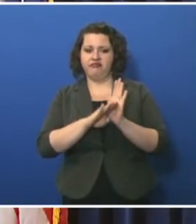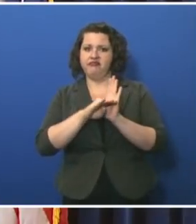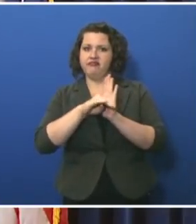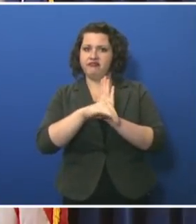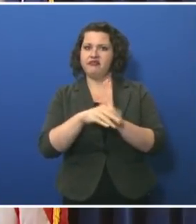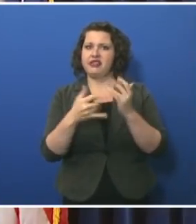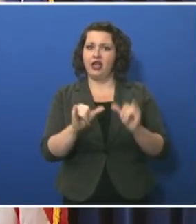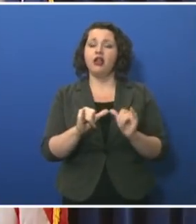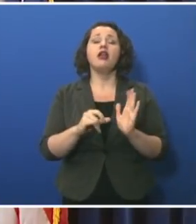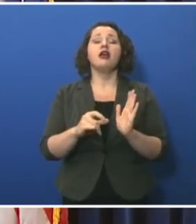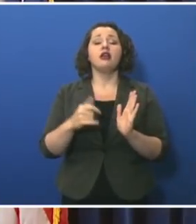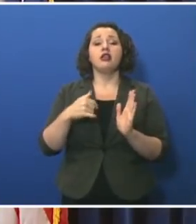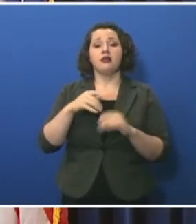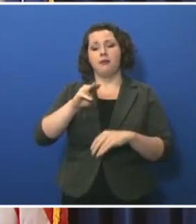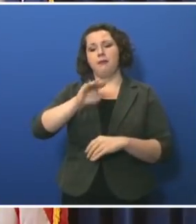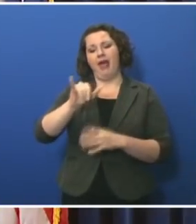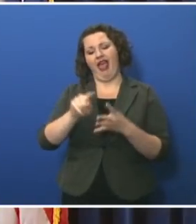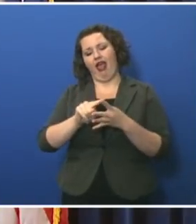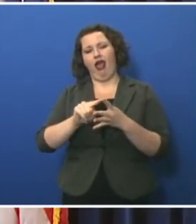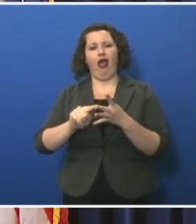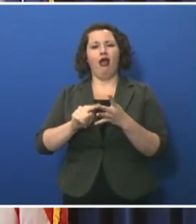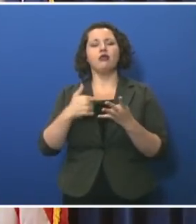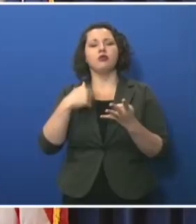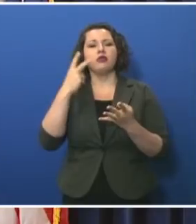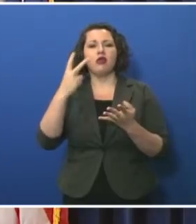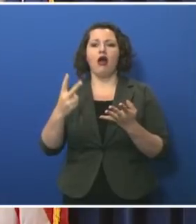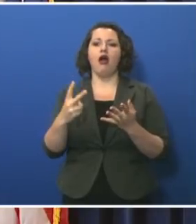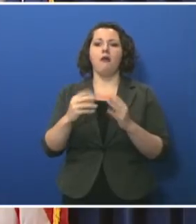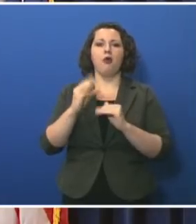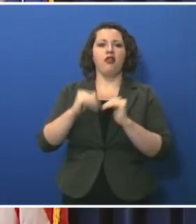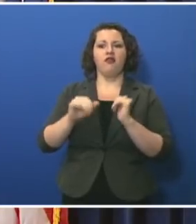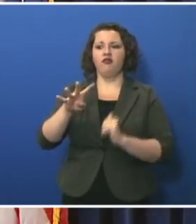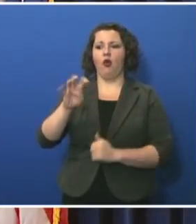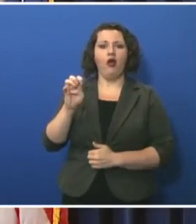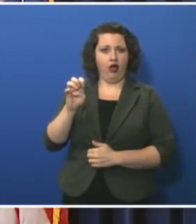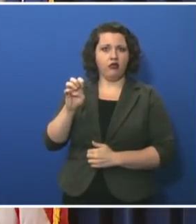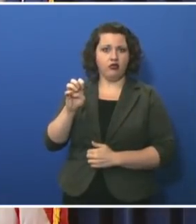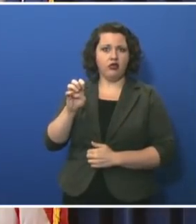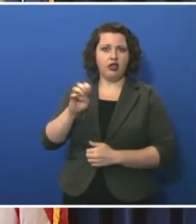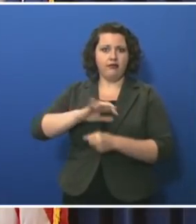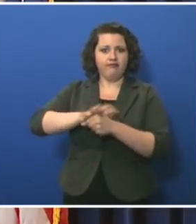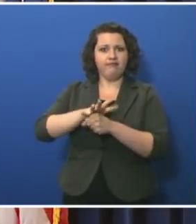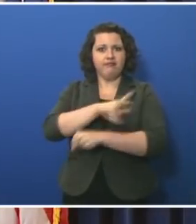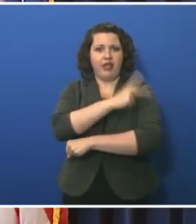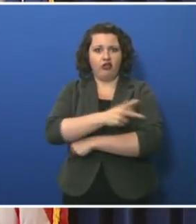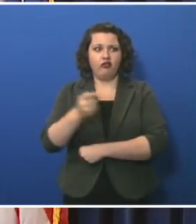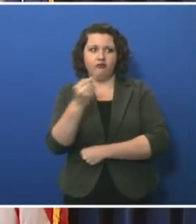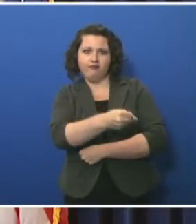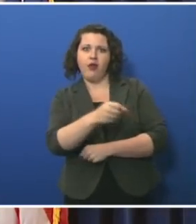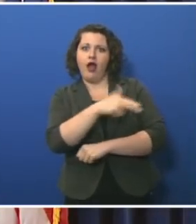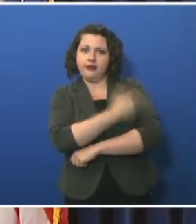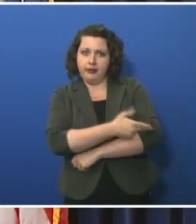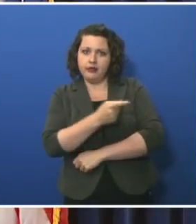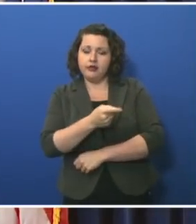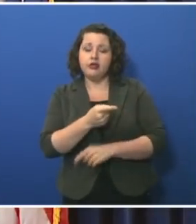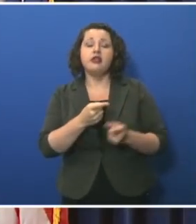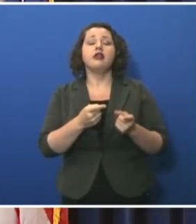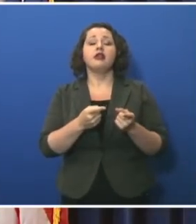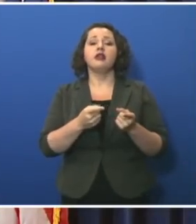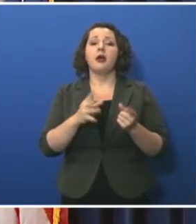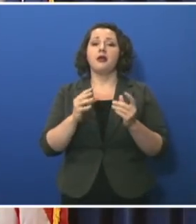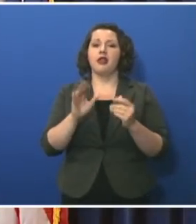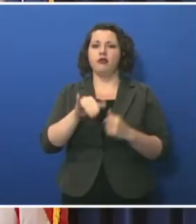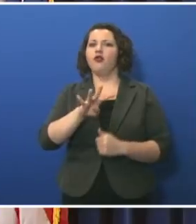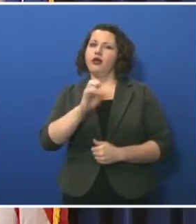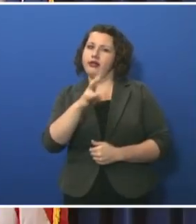early May, we saw a high of more than 400 COVID-19 patients hospitalized. I think it was